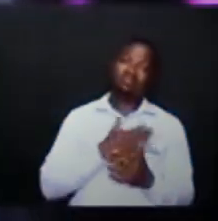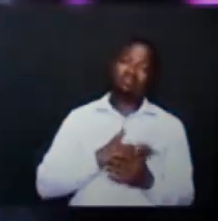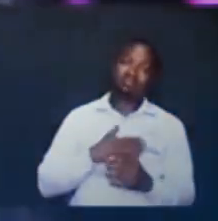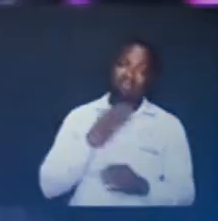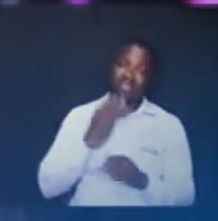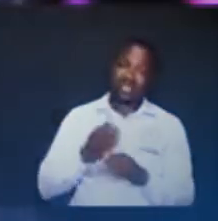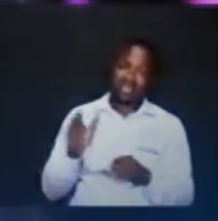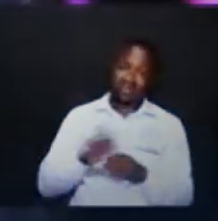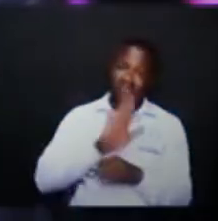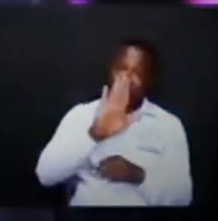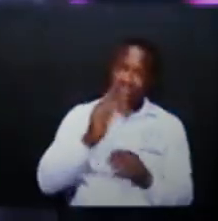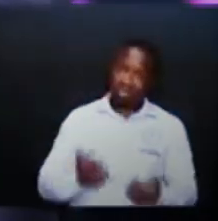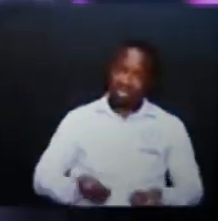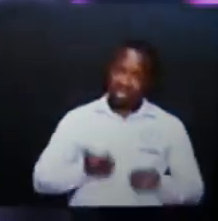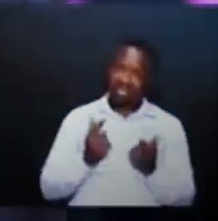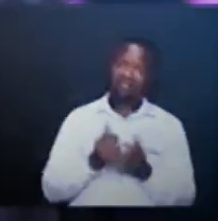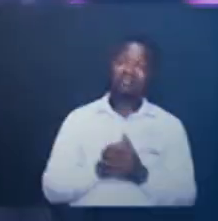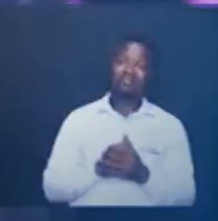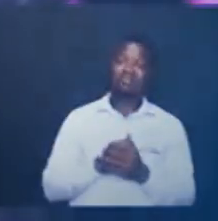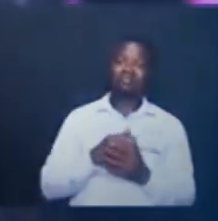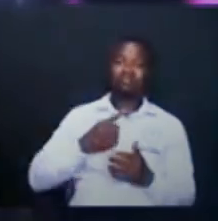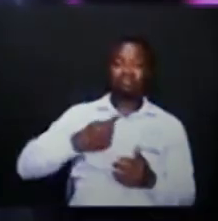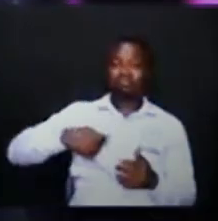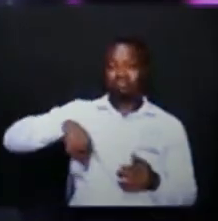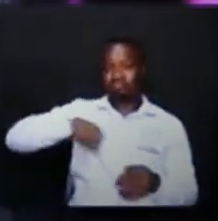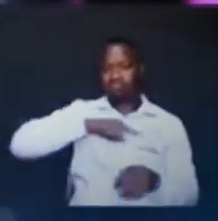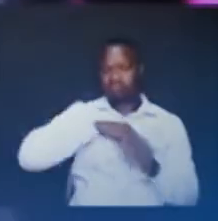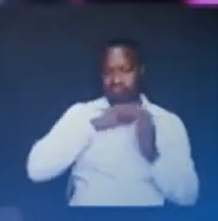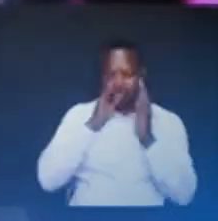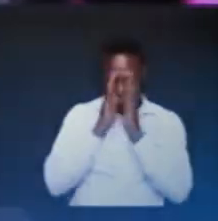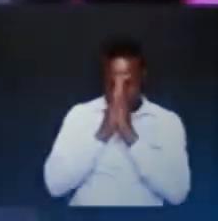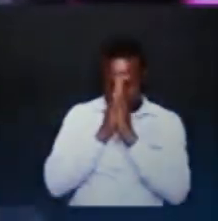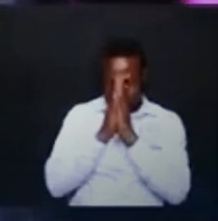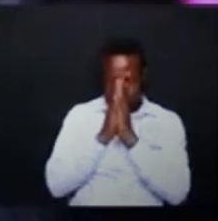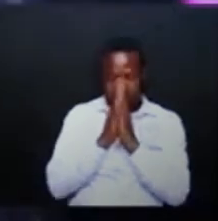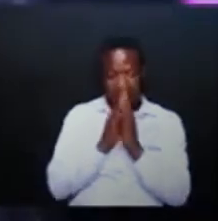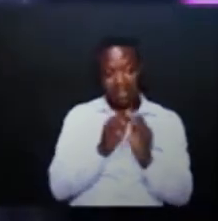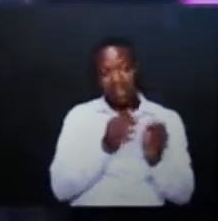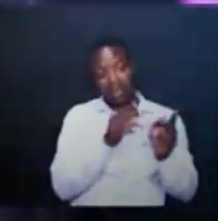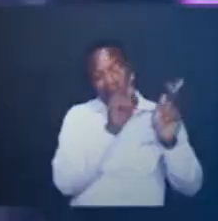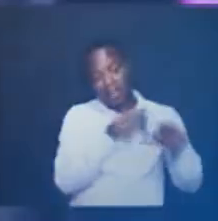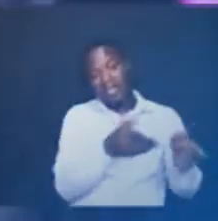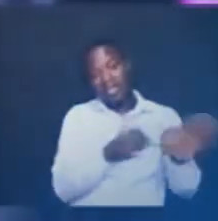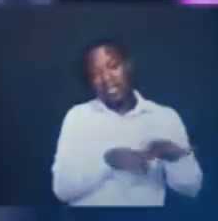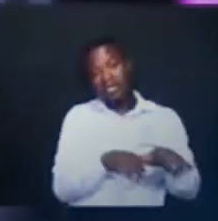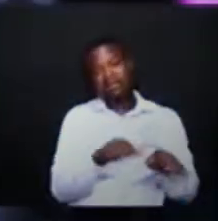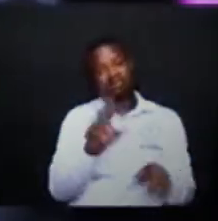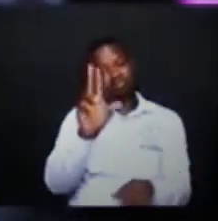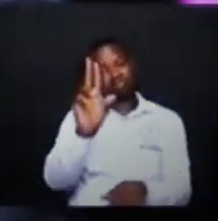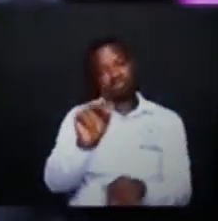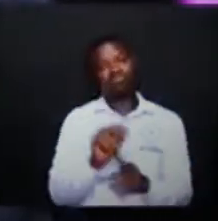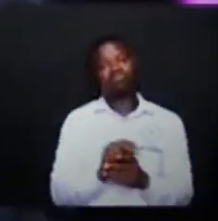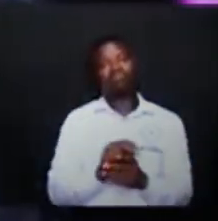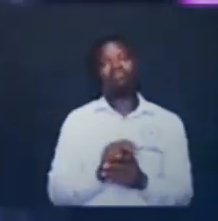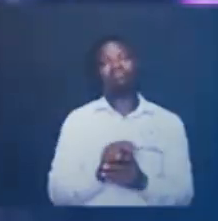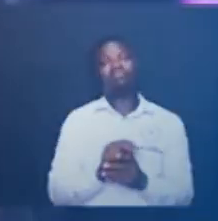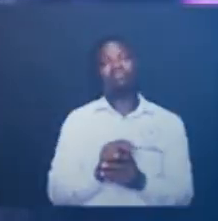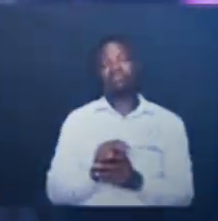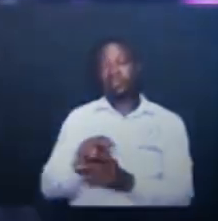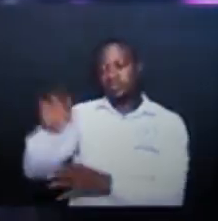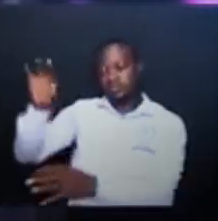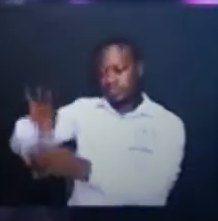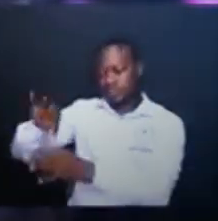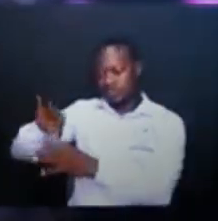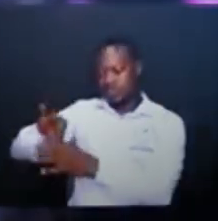careful of your life. And we pray that we will not lose any life. And may the election